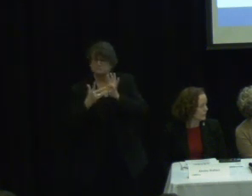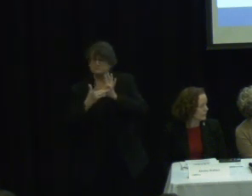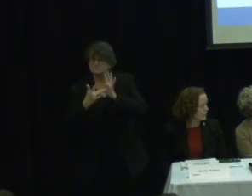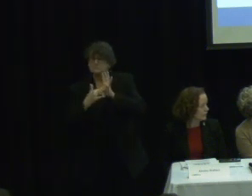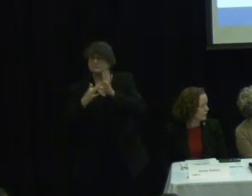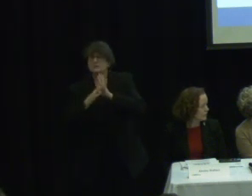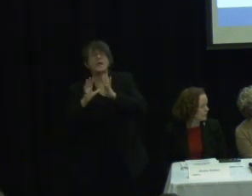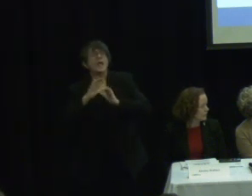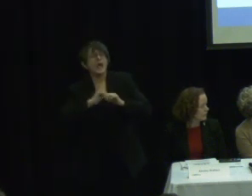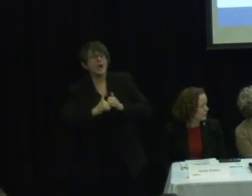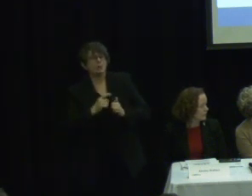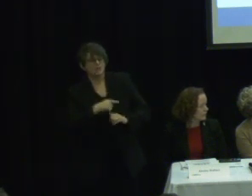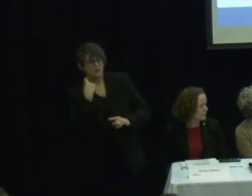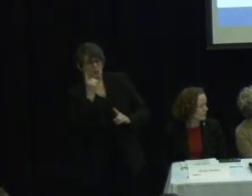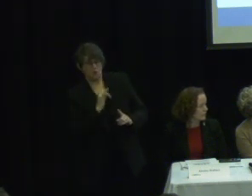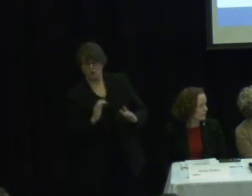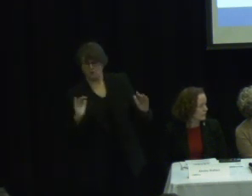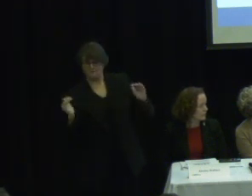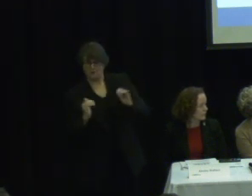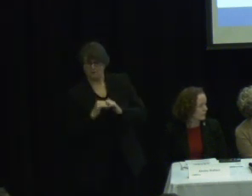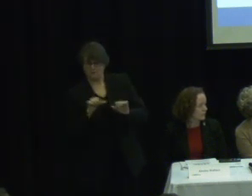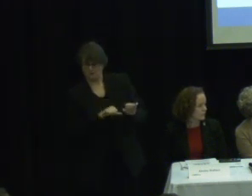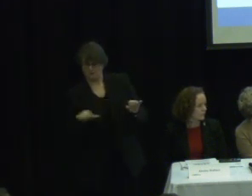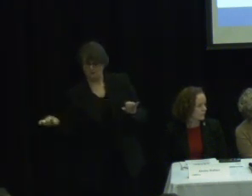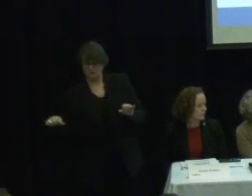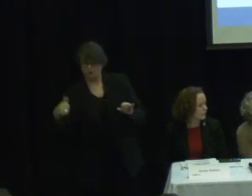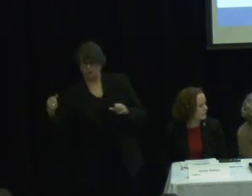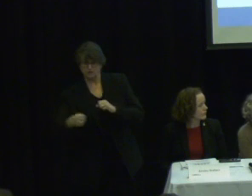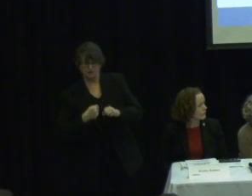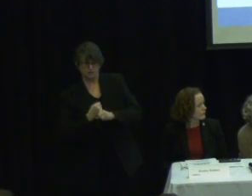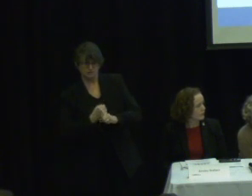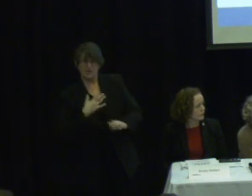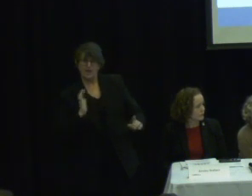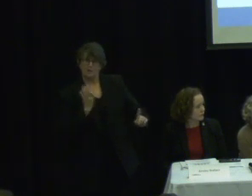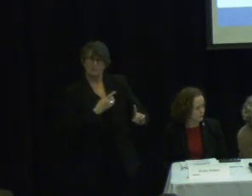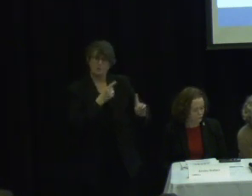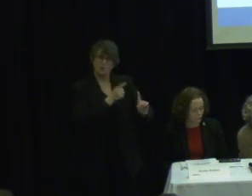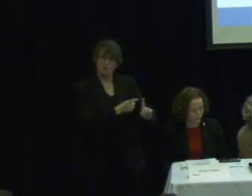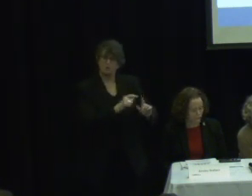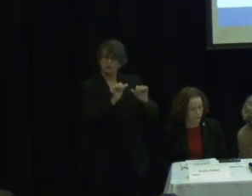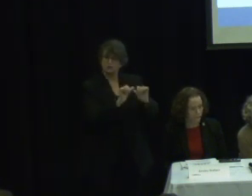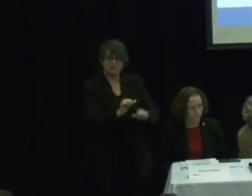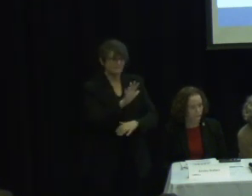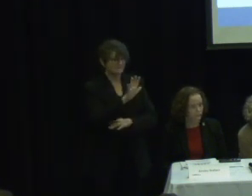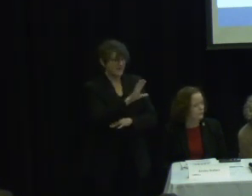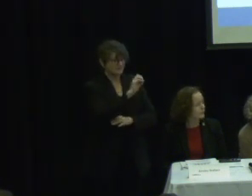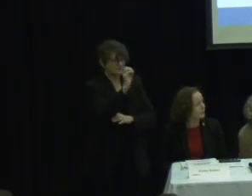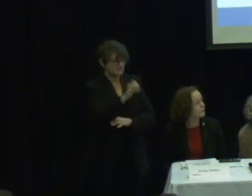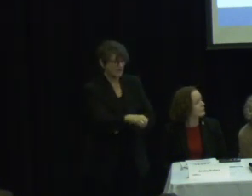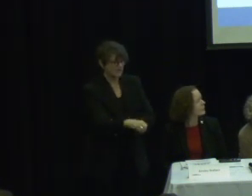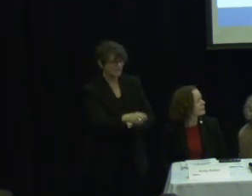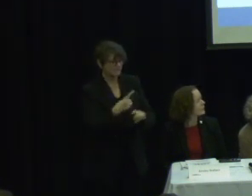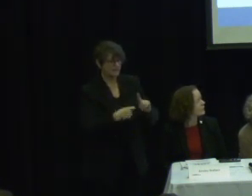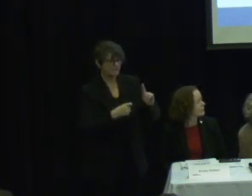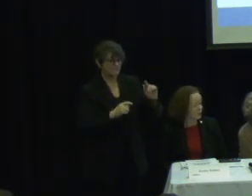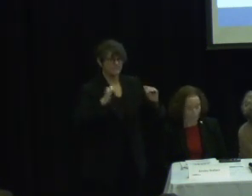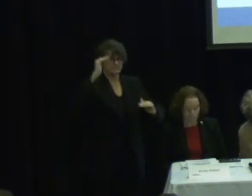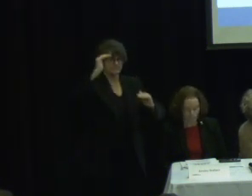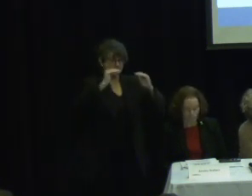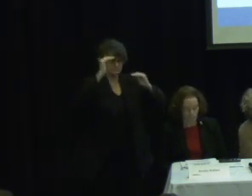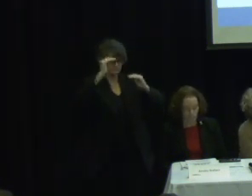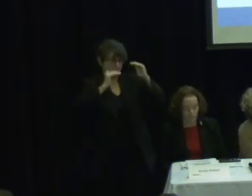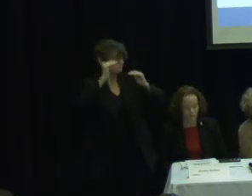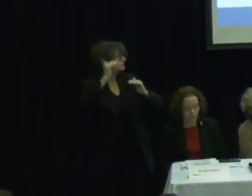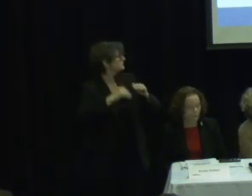Places I've been make it a goal, and they've been good institutions, they make it a goal to shape these 5% or so from the tail to the top. This is